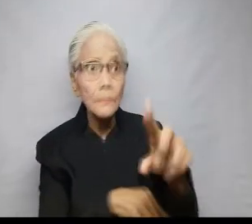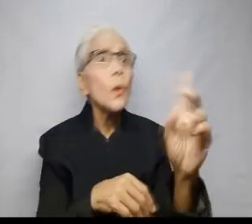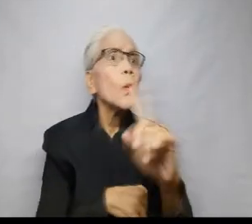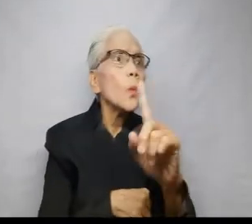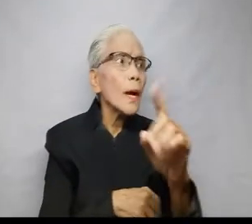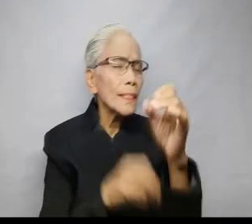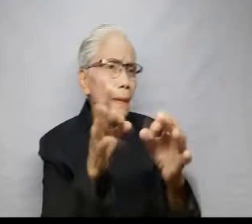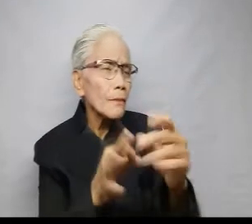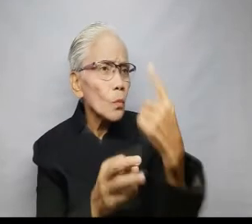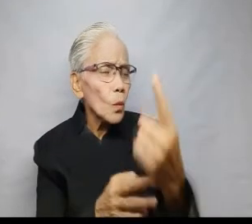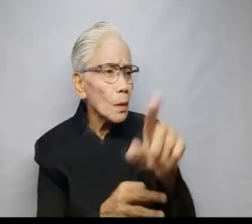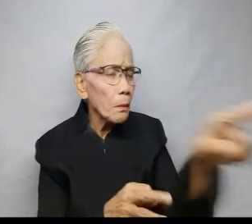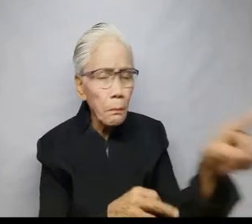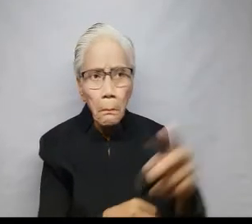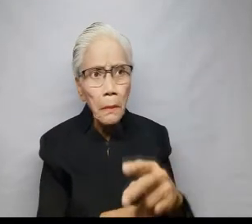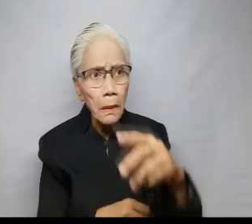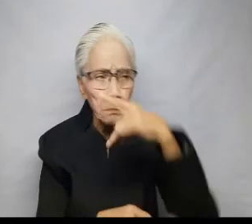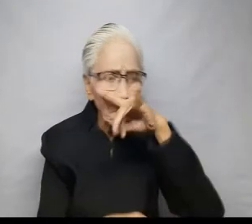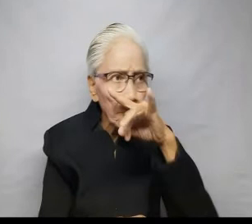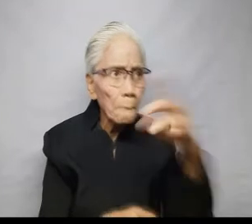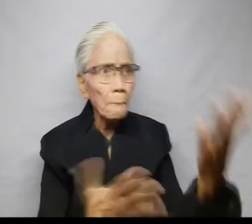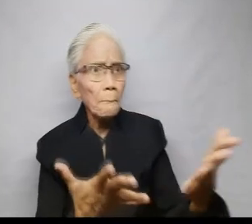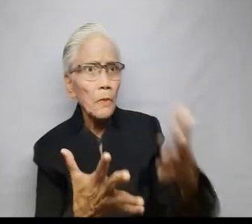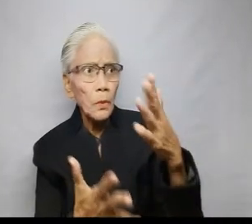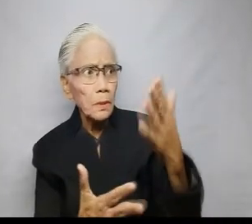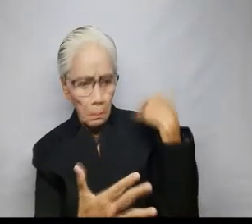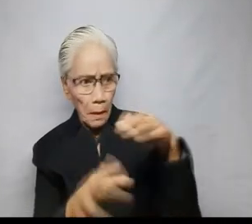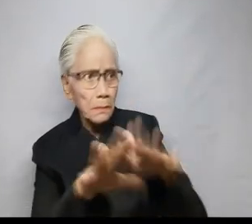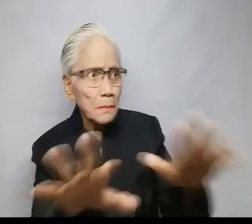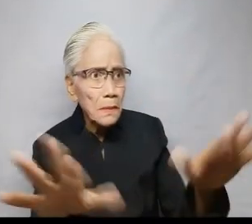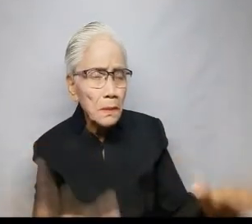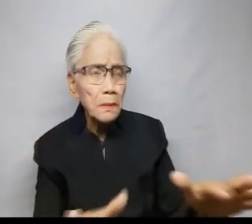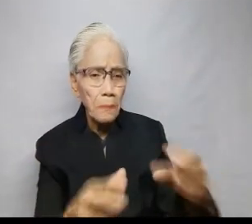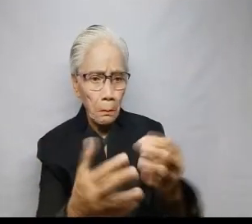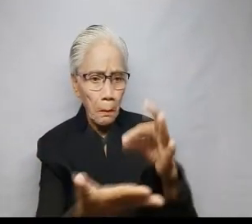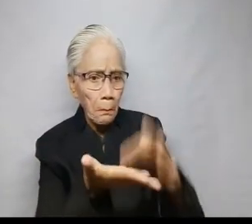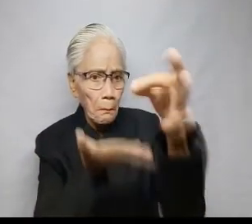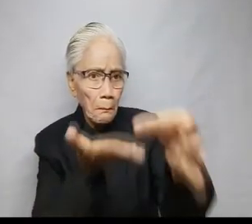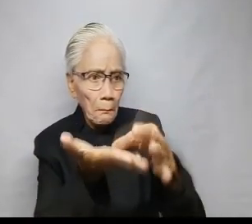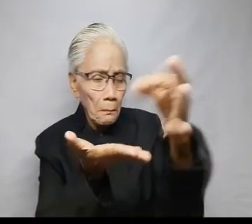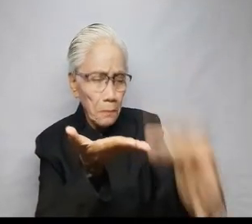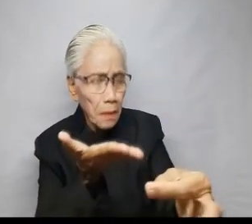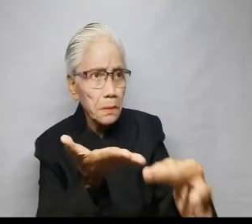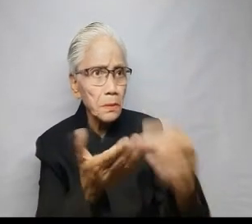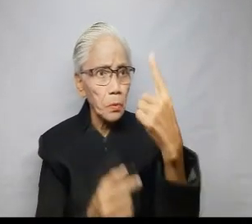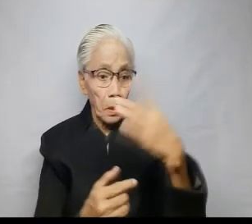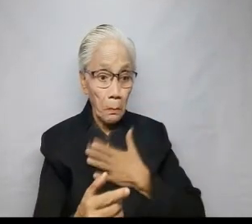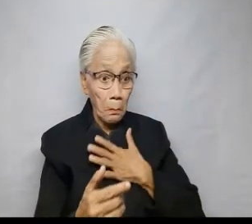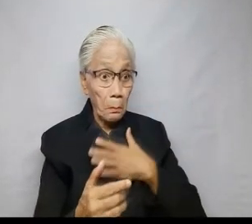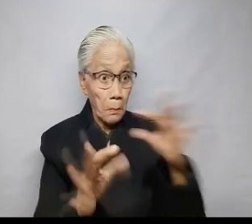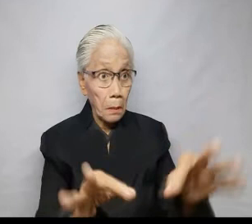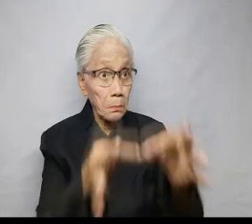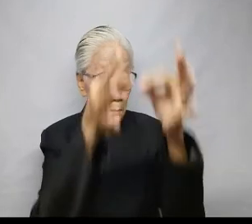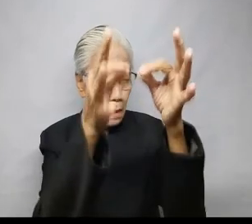to their side. The question was, what if one of these kids was a child I give First Communion to, in one